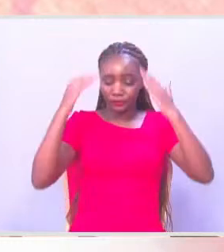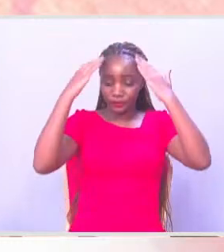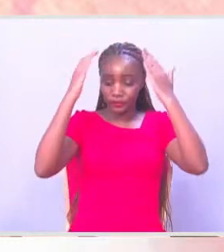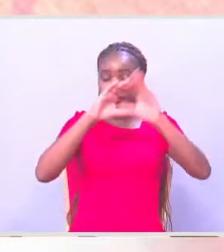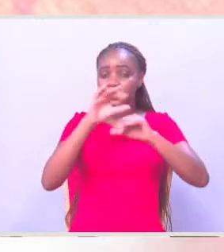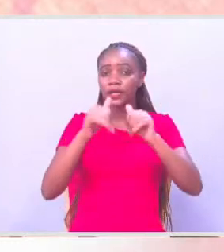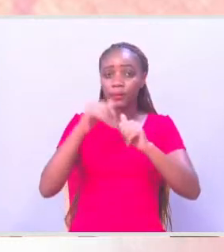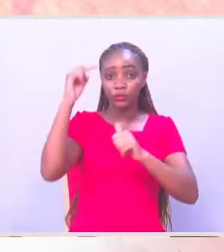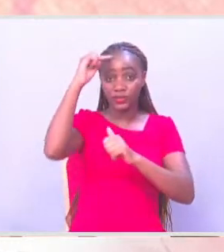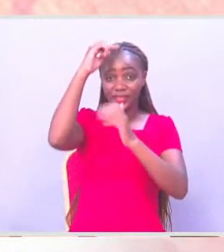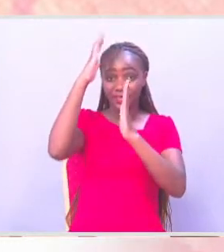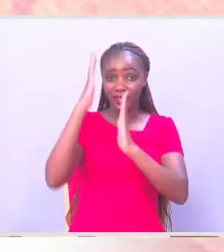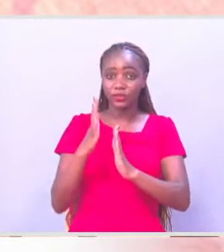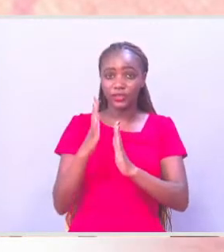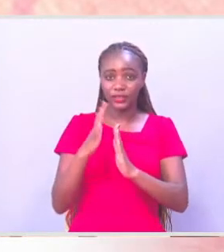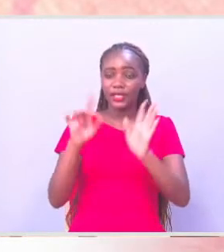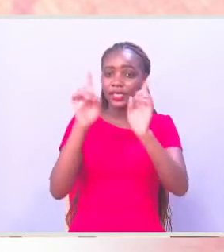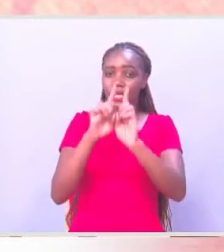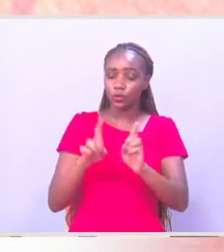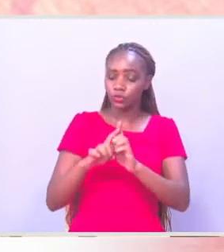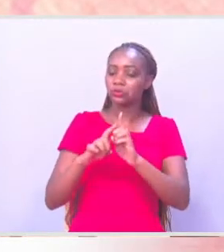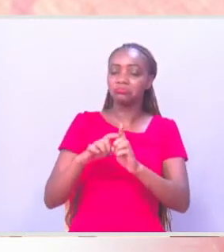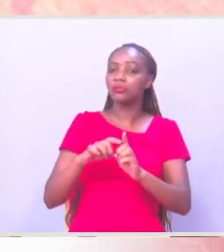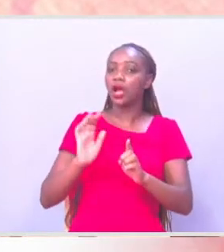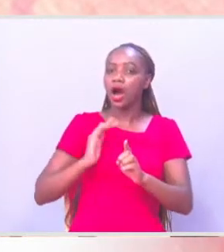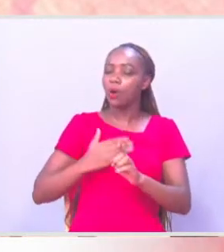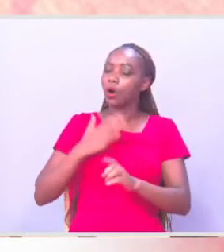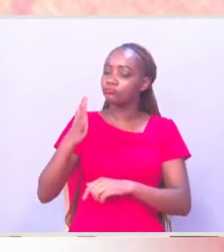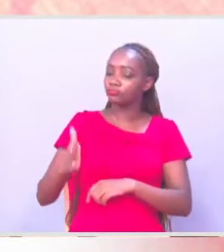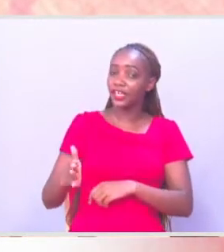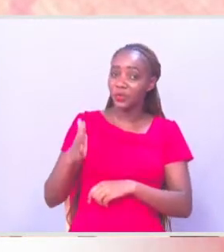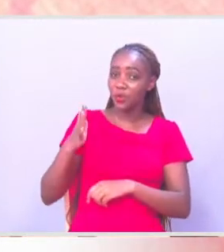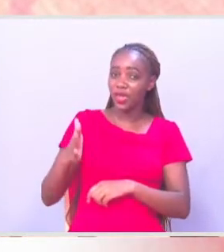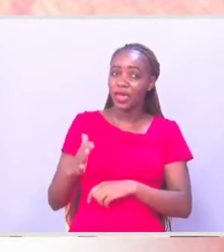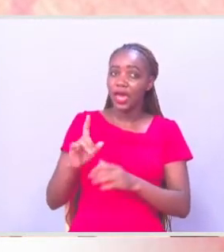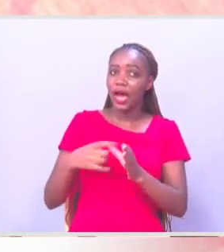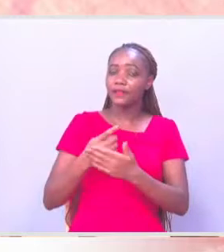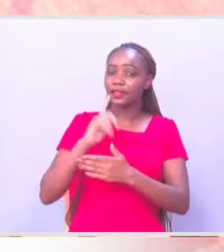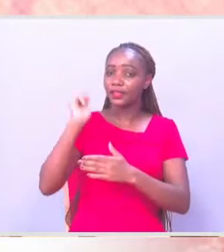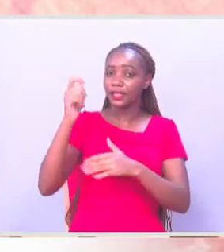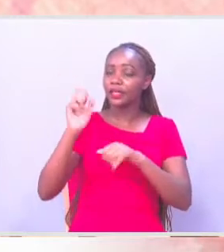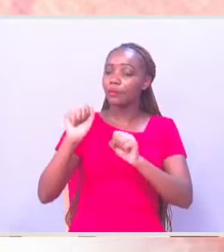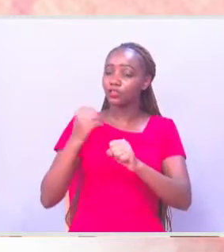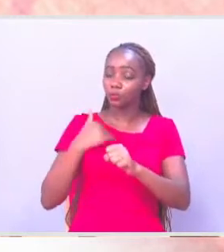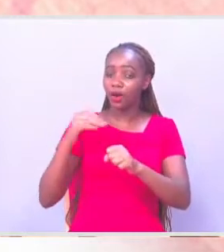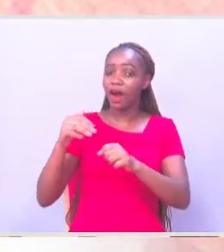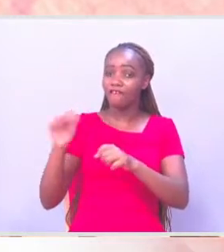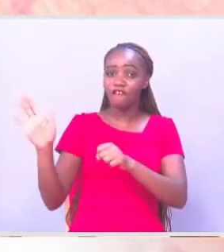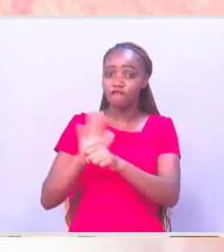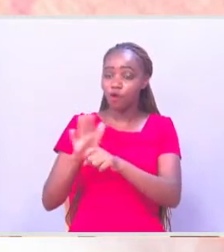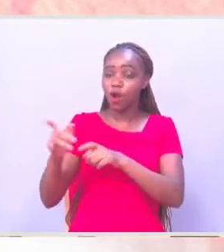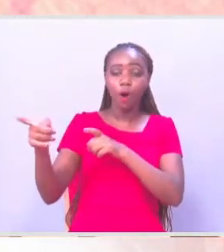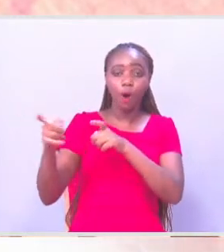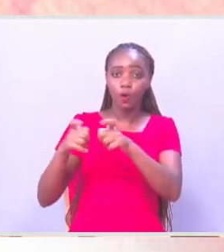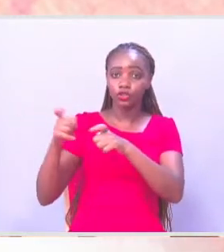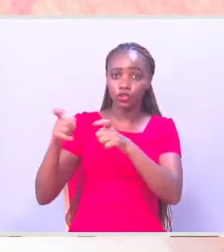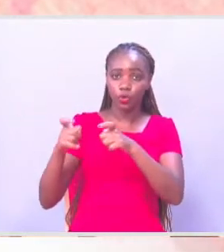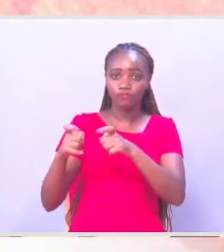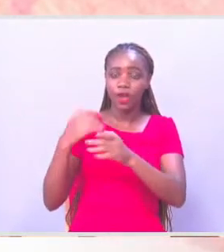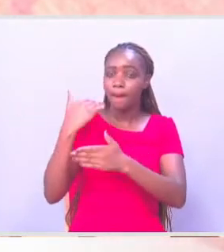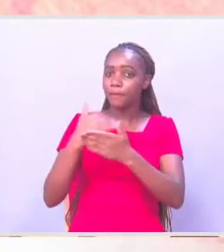railway, but also for the standard gauge railway, which Kenya Railways will assume full control by the